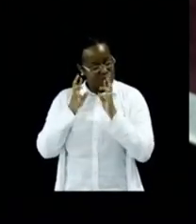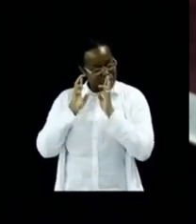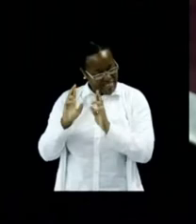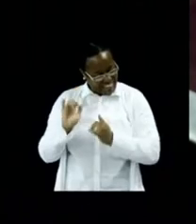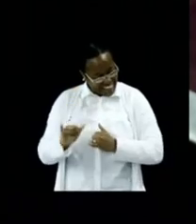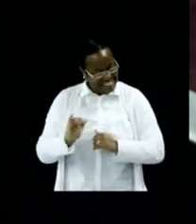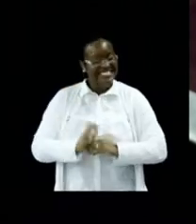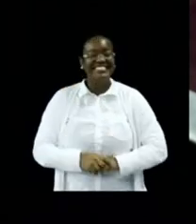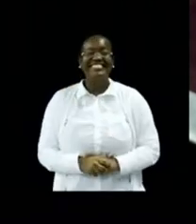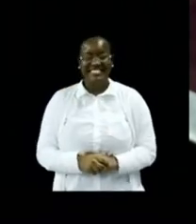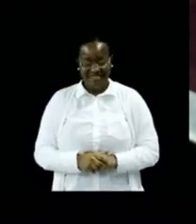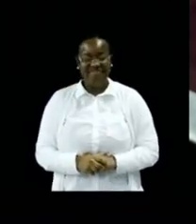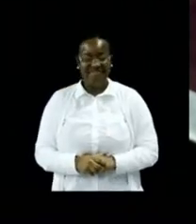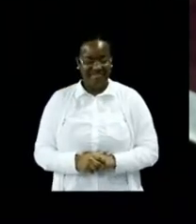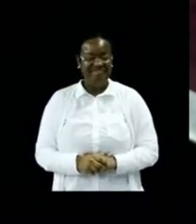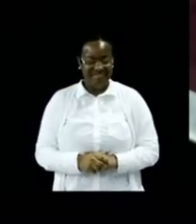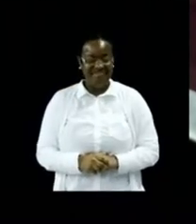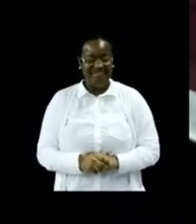that time.